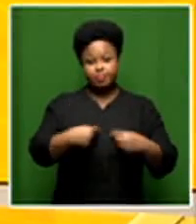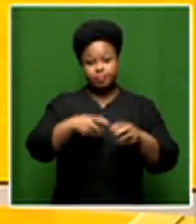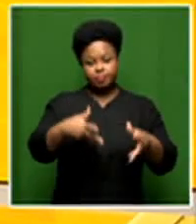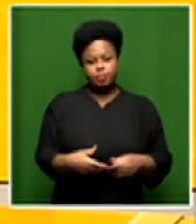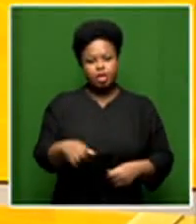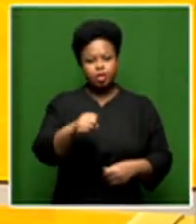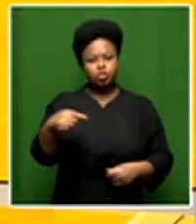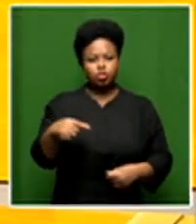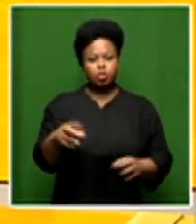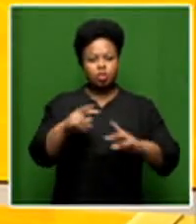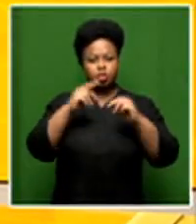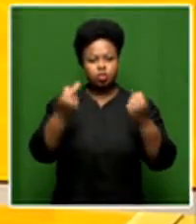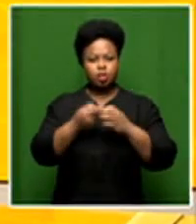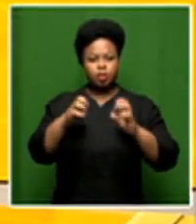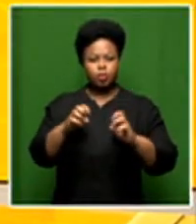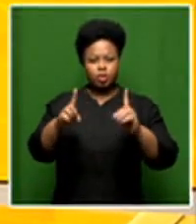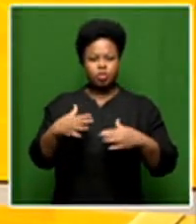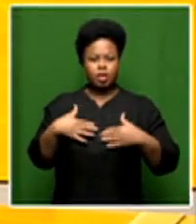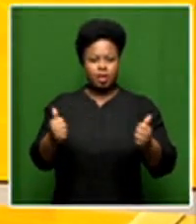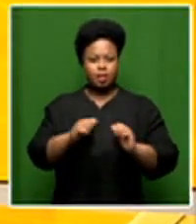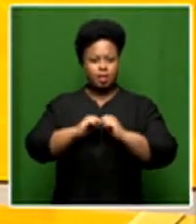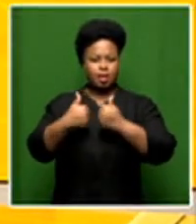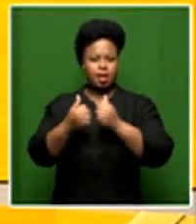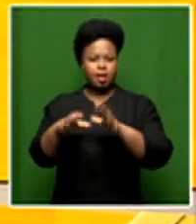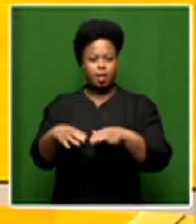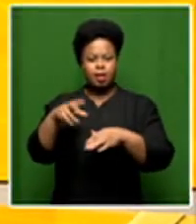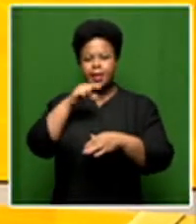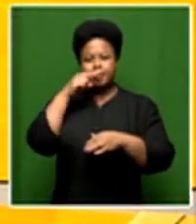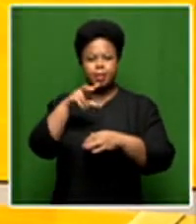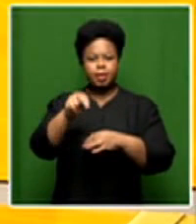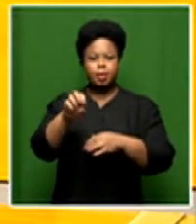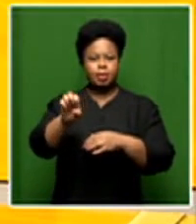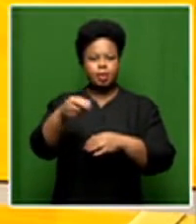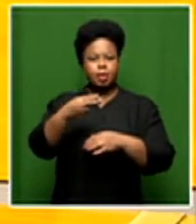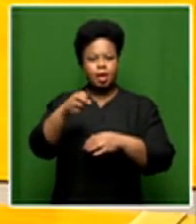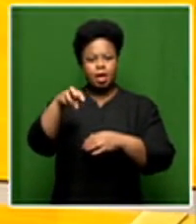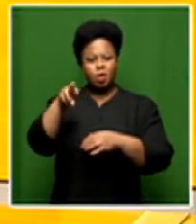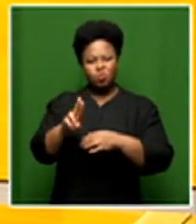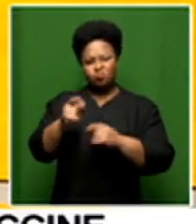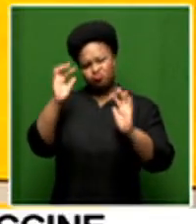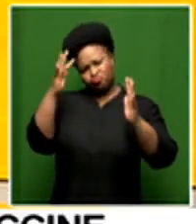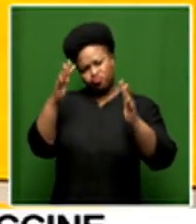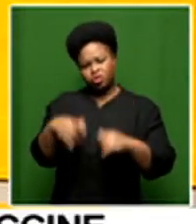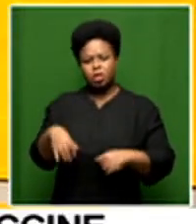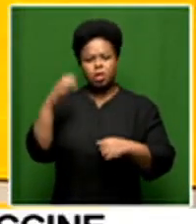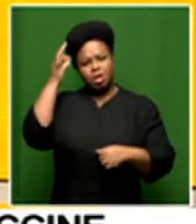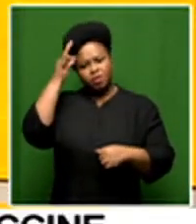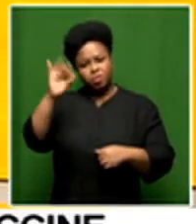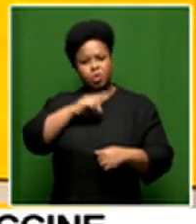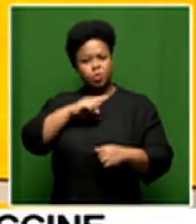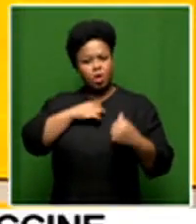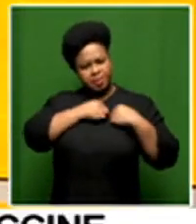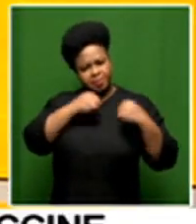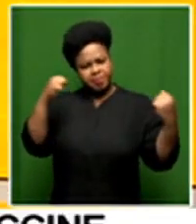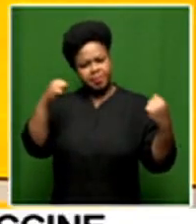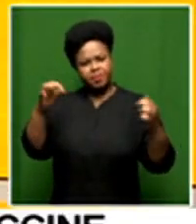The General Secretary of the National Education, Health and Allied Workers Union, NEHAWU, has commended government for its transparency in